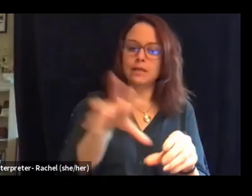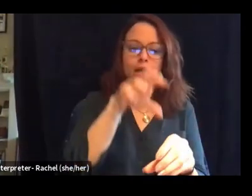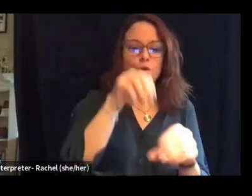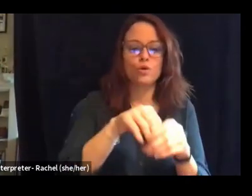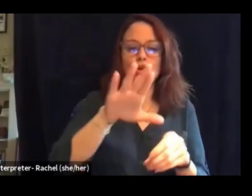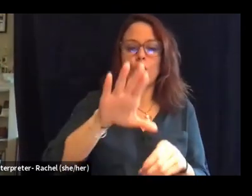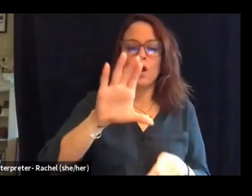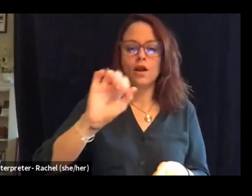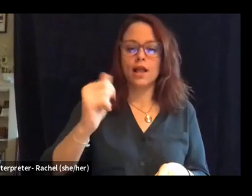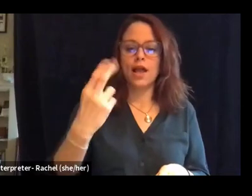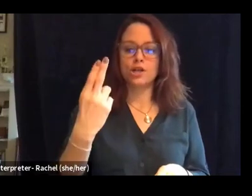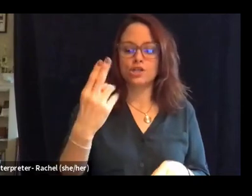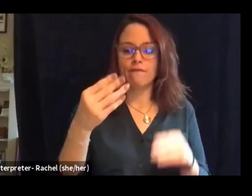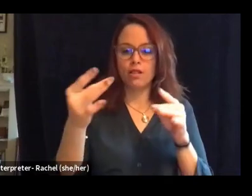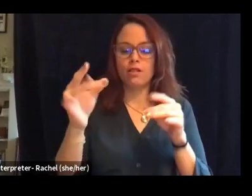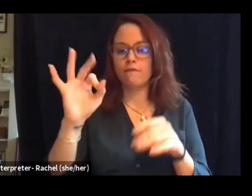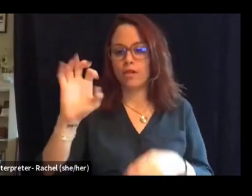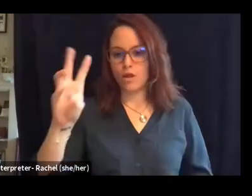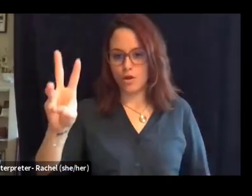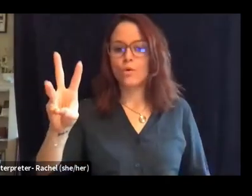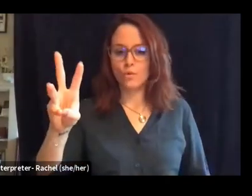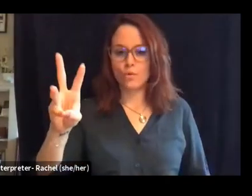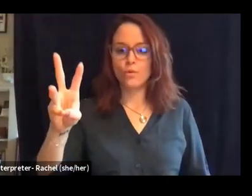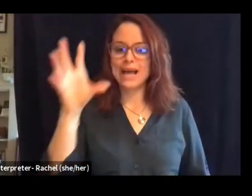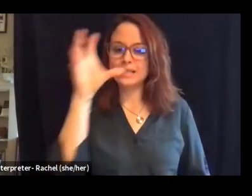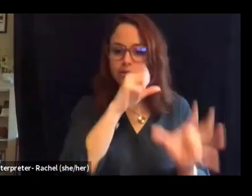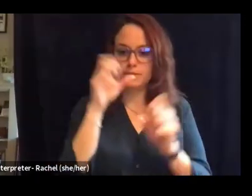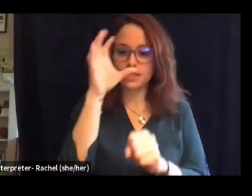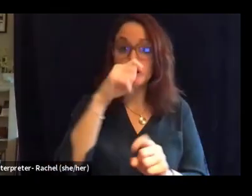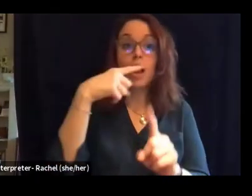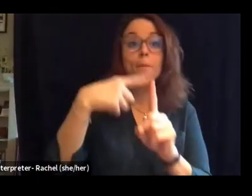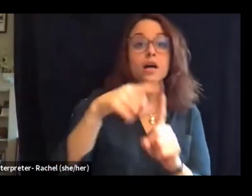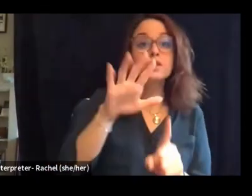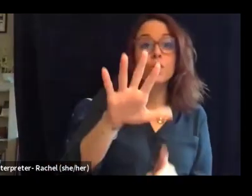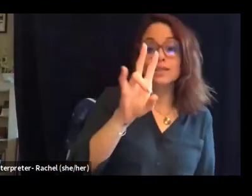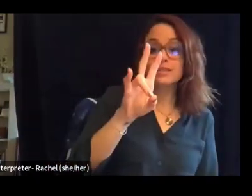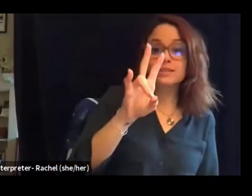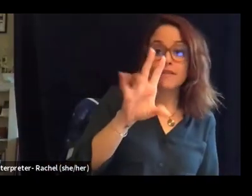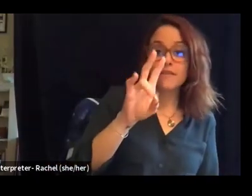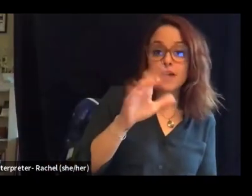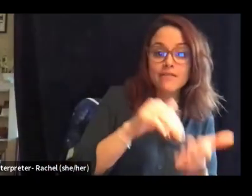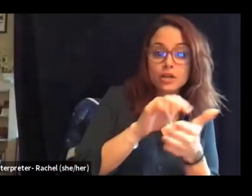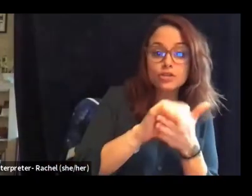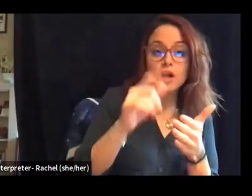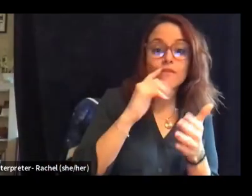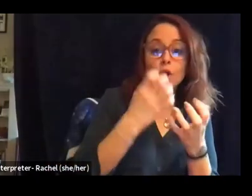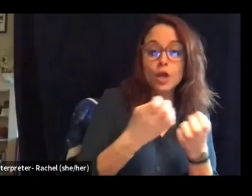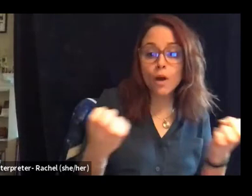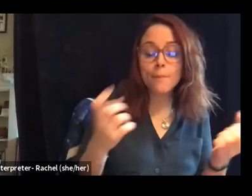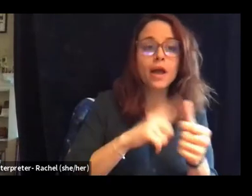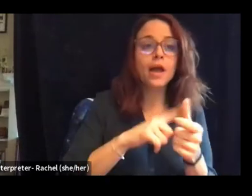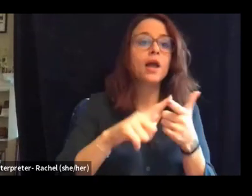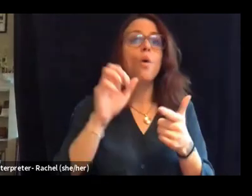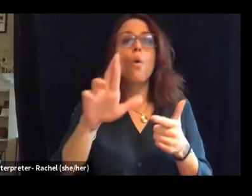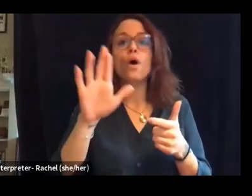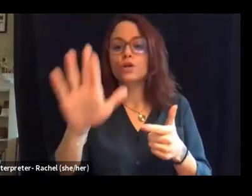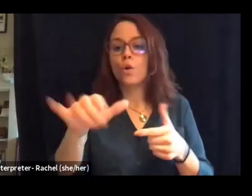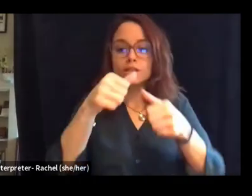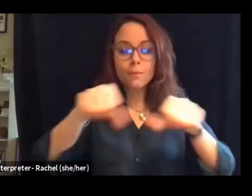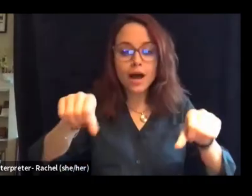business plan, along with things like the $75,000 for equipment or your security deposit for your